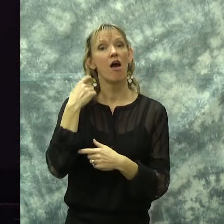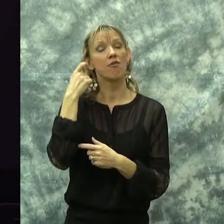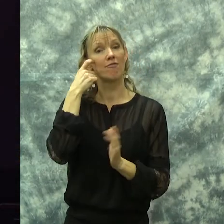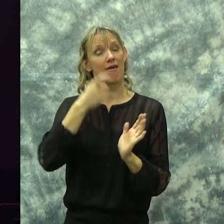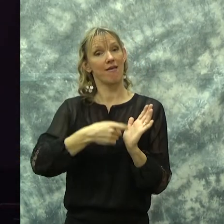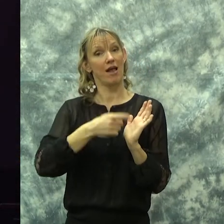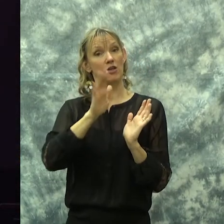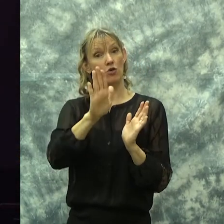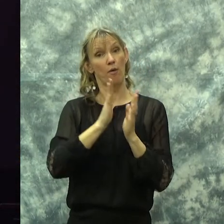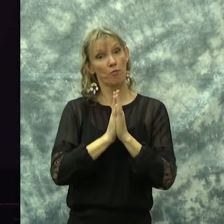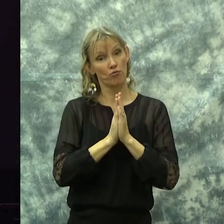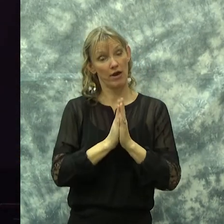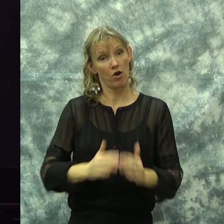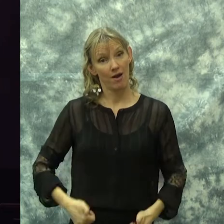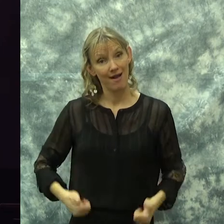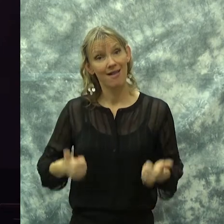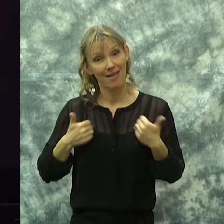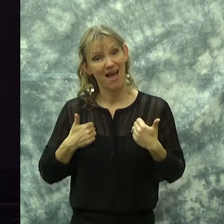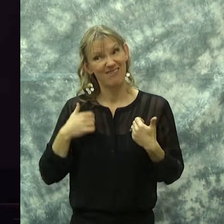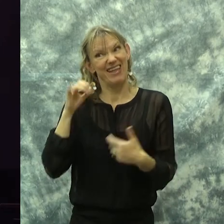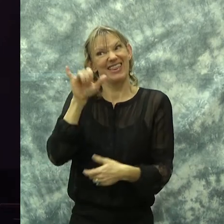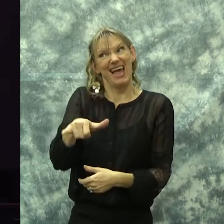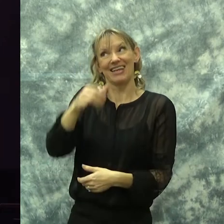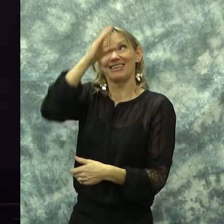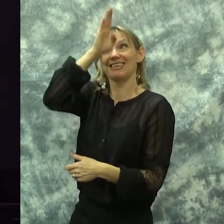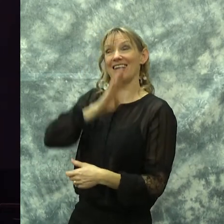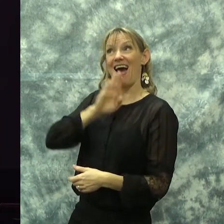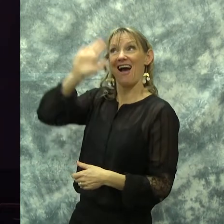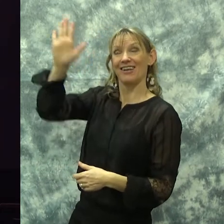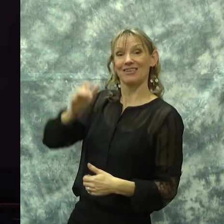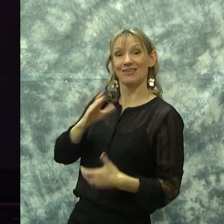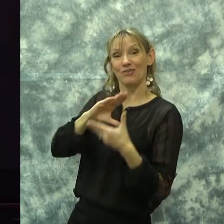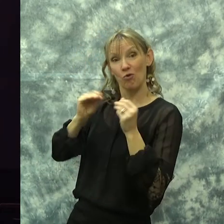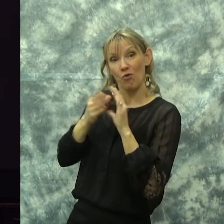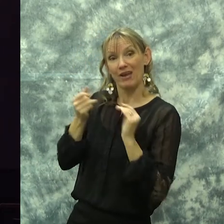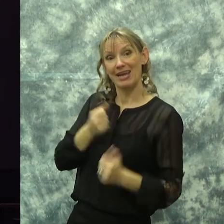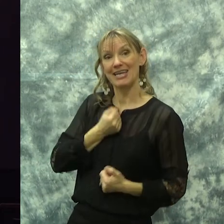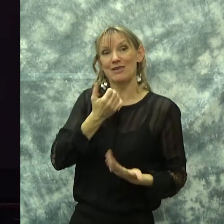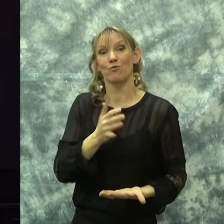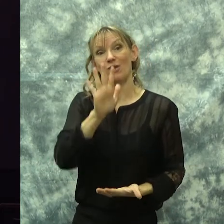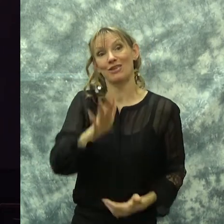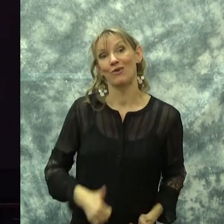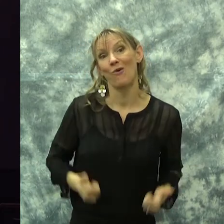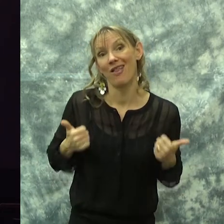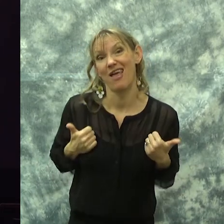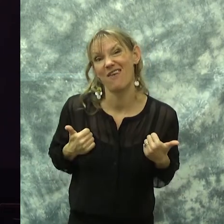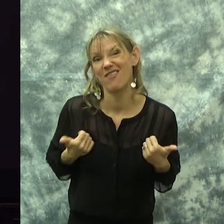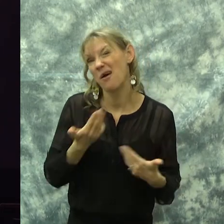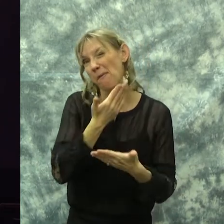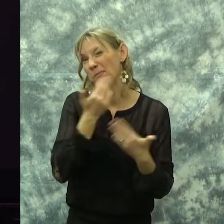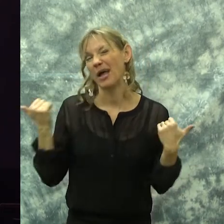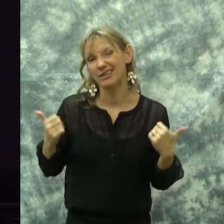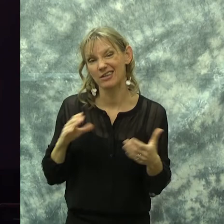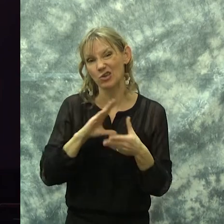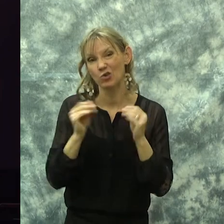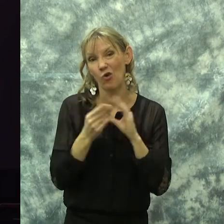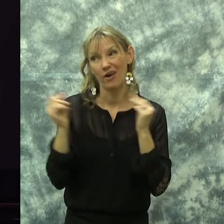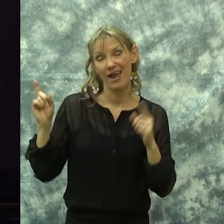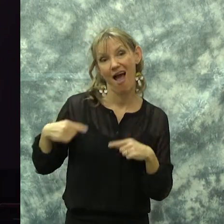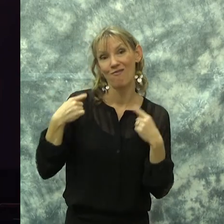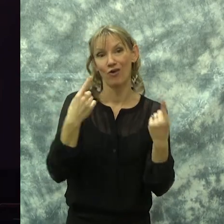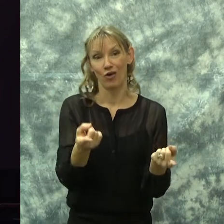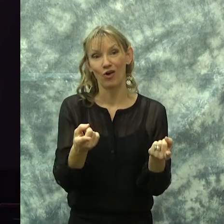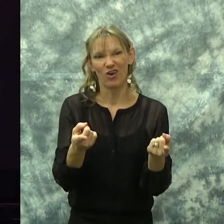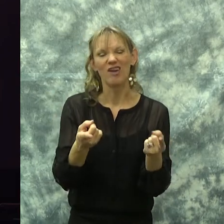realize that your prayer life is God's story in your life. It's the greatest story ever told, and it's